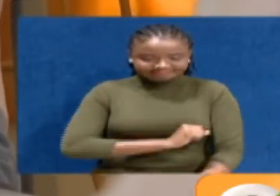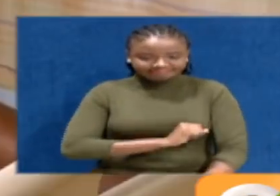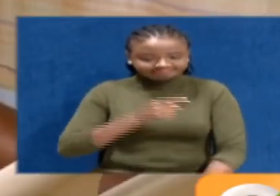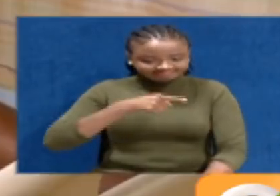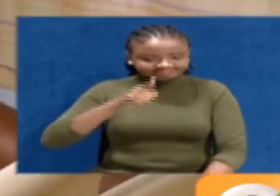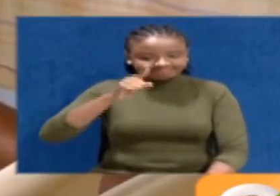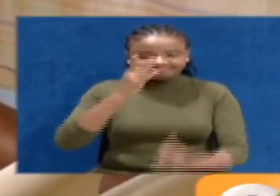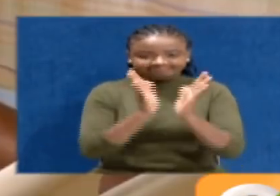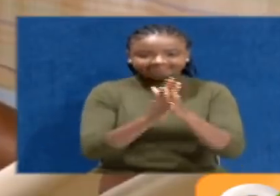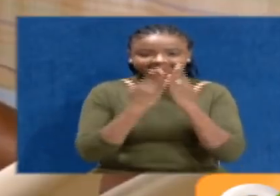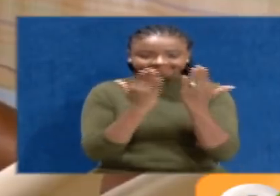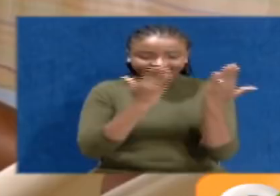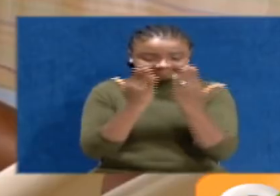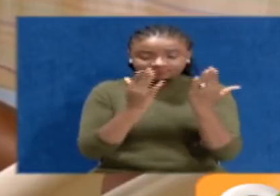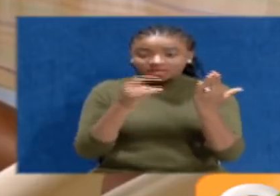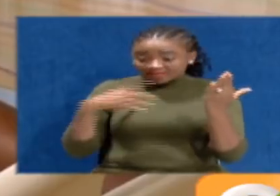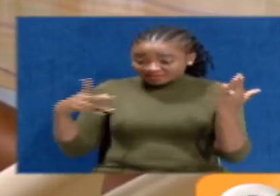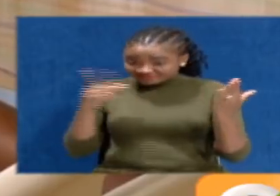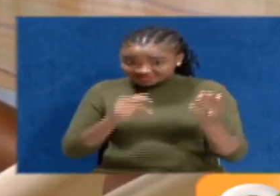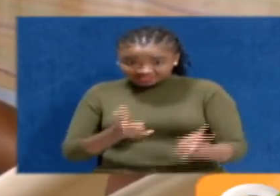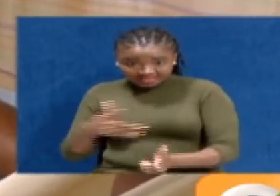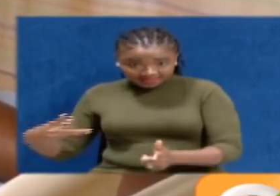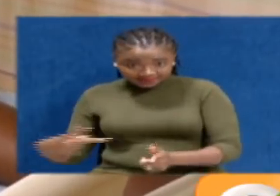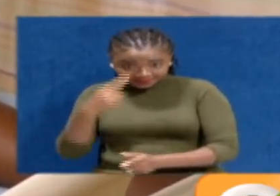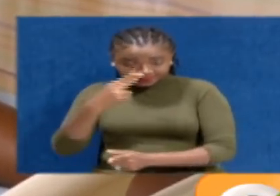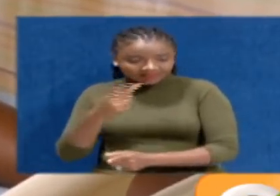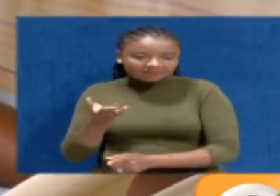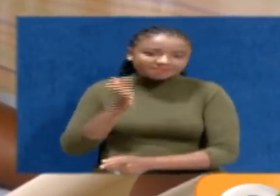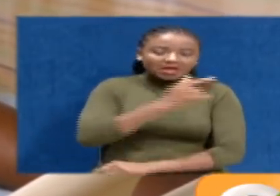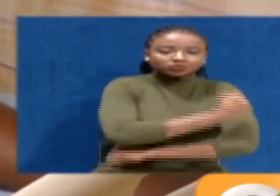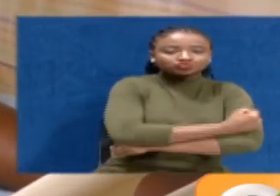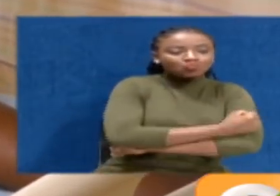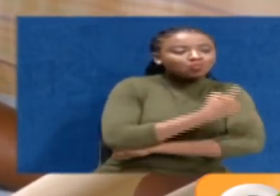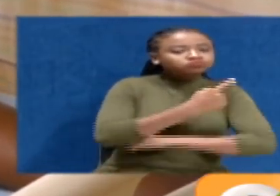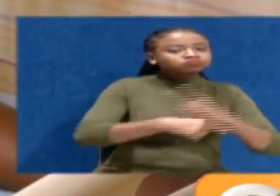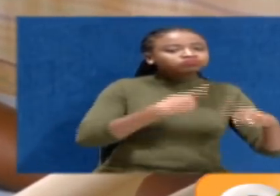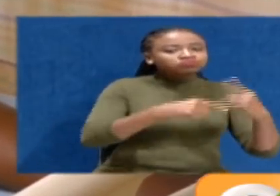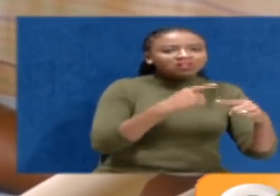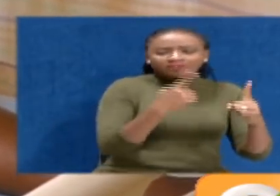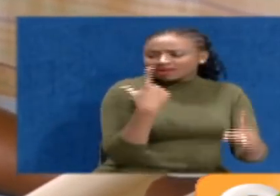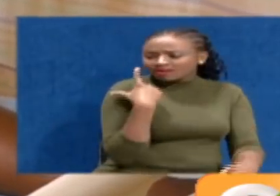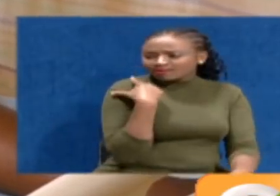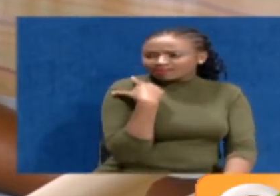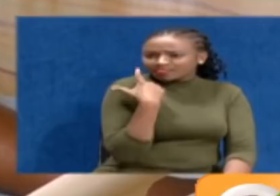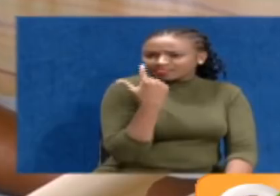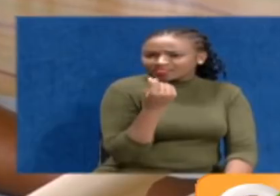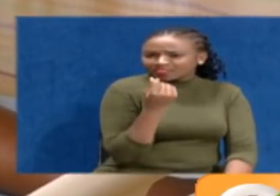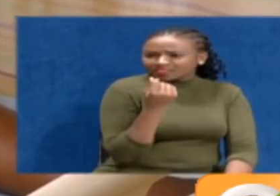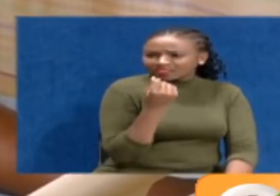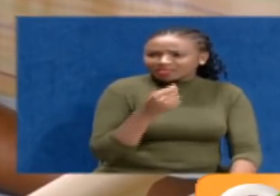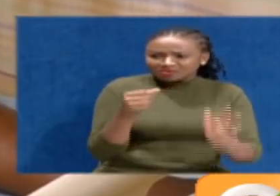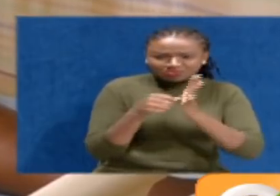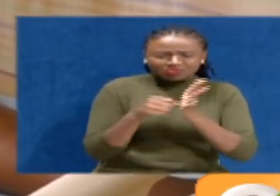and study. After amputation, I went back to school. I have been in school until recently that